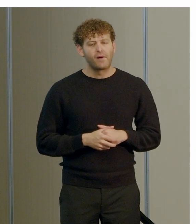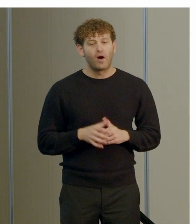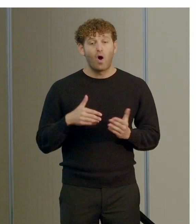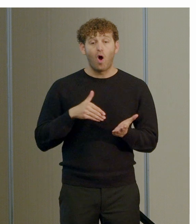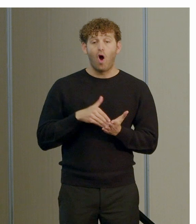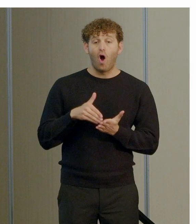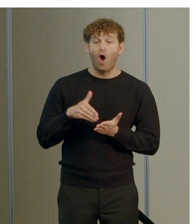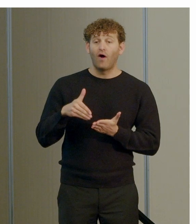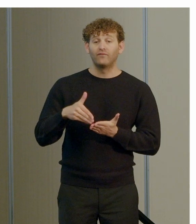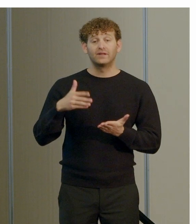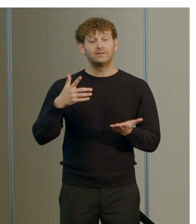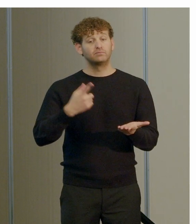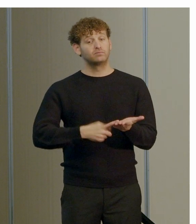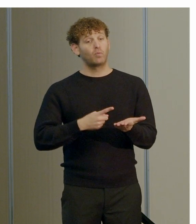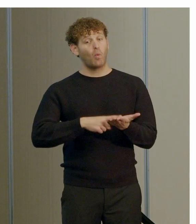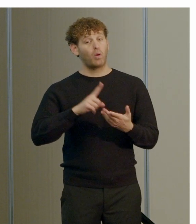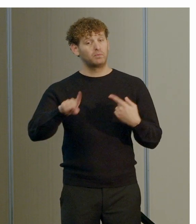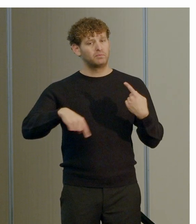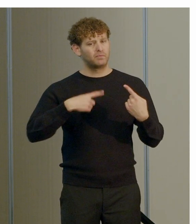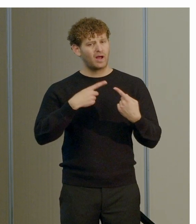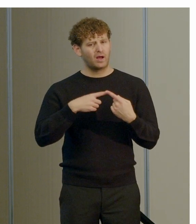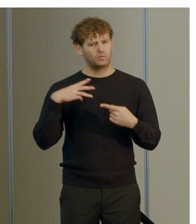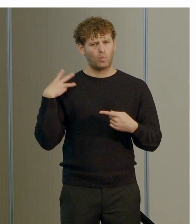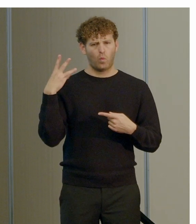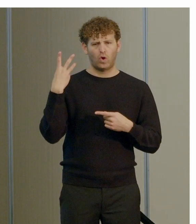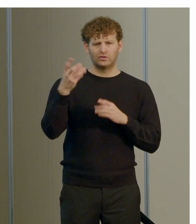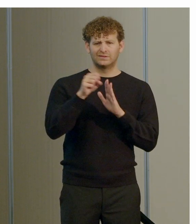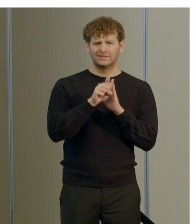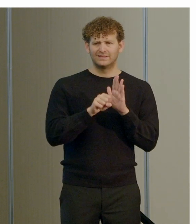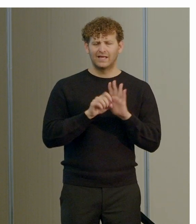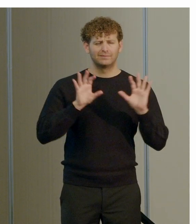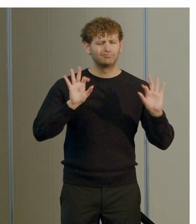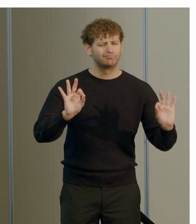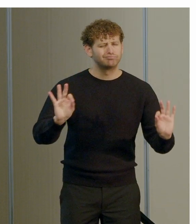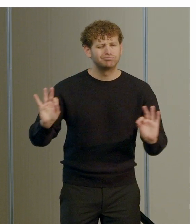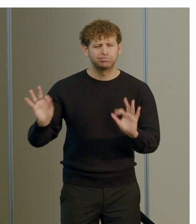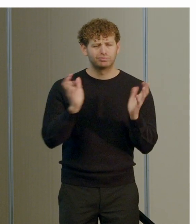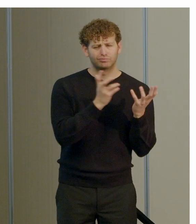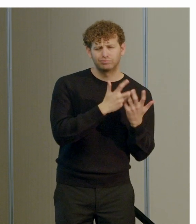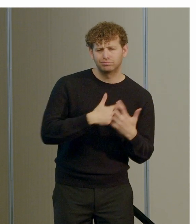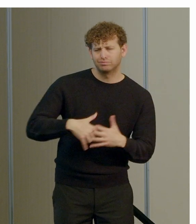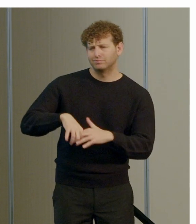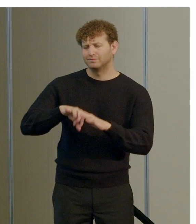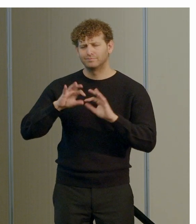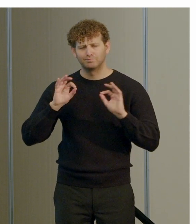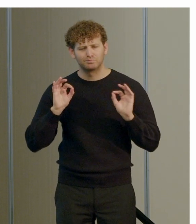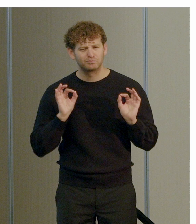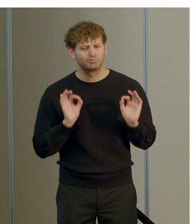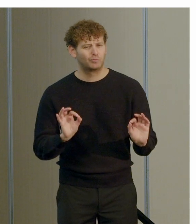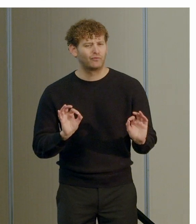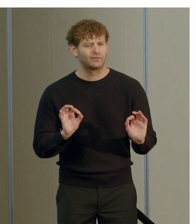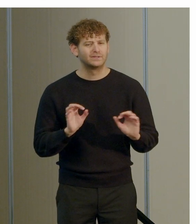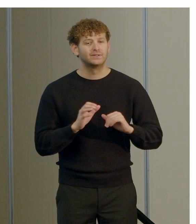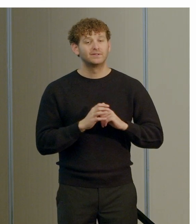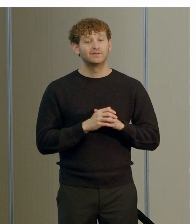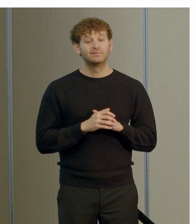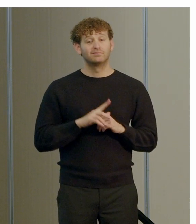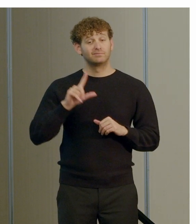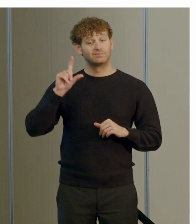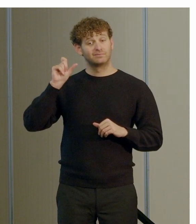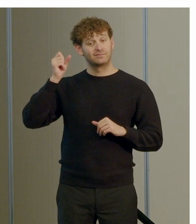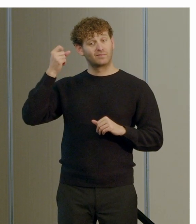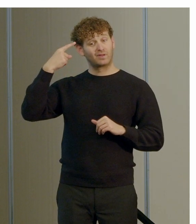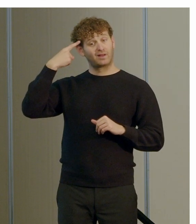State, the stars have aligned. And I say that because we have a great governor. We just had a governor's